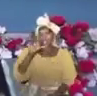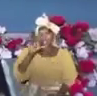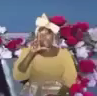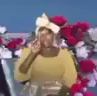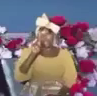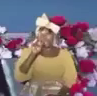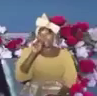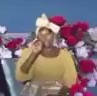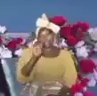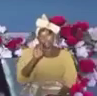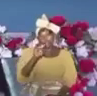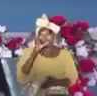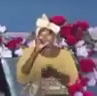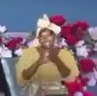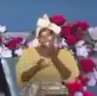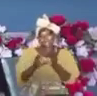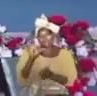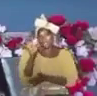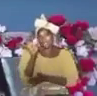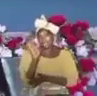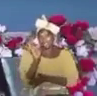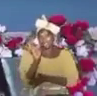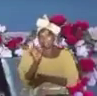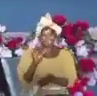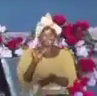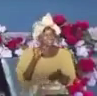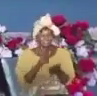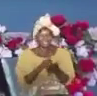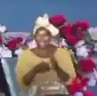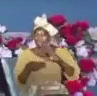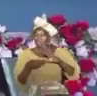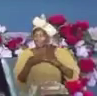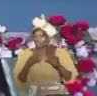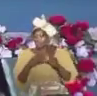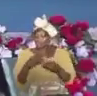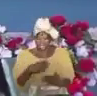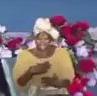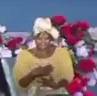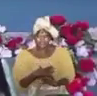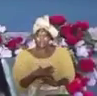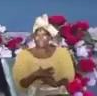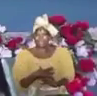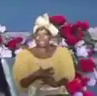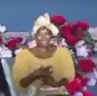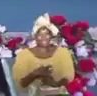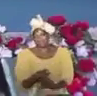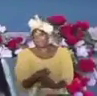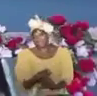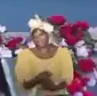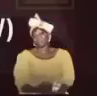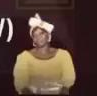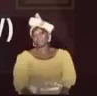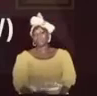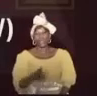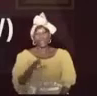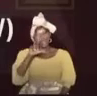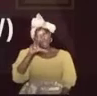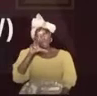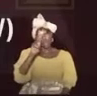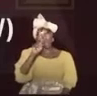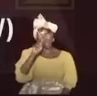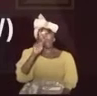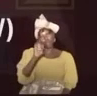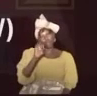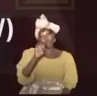8, I found this very interesting, 41 to 45. I hope we're still together. Luke chapter 8 from